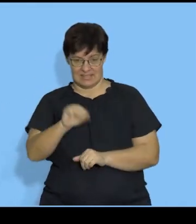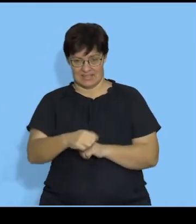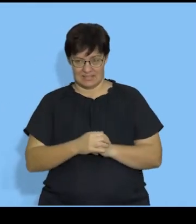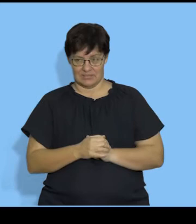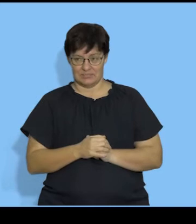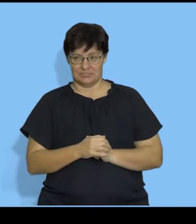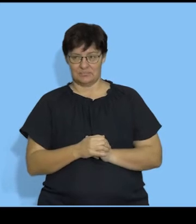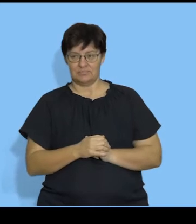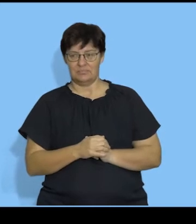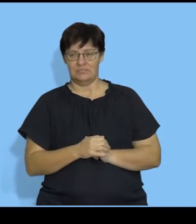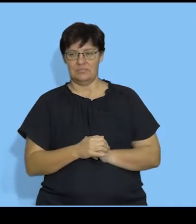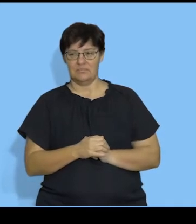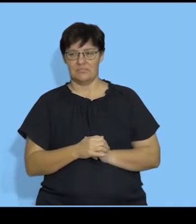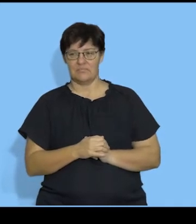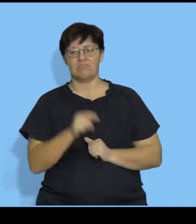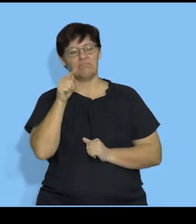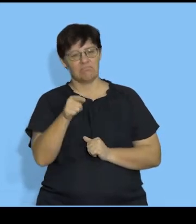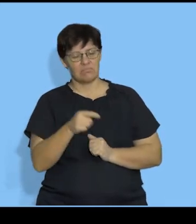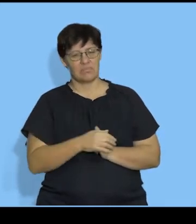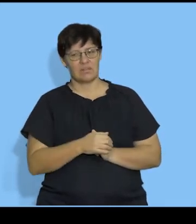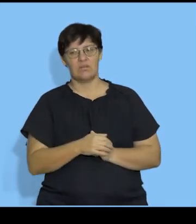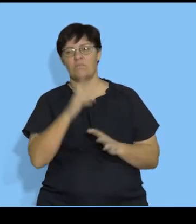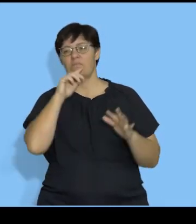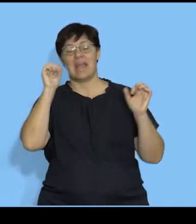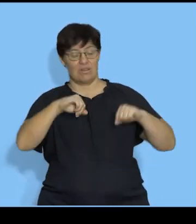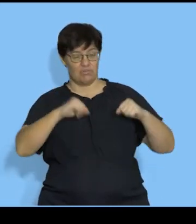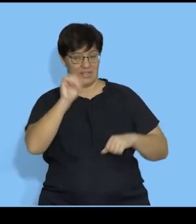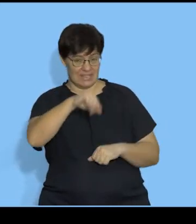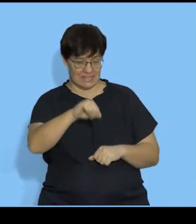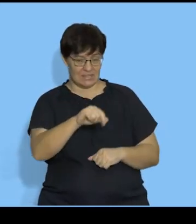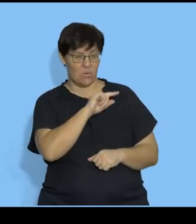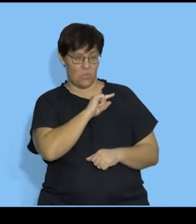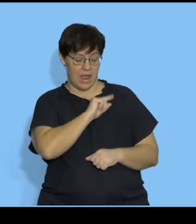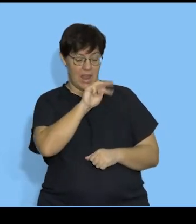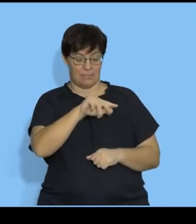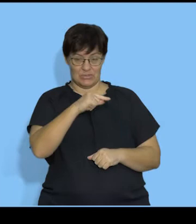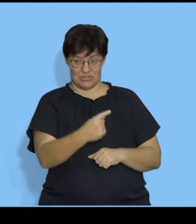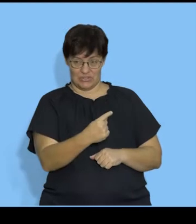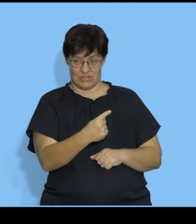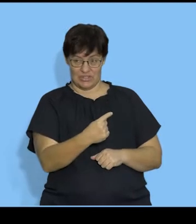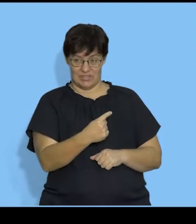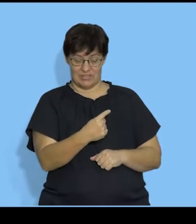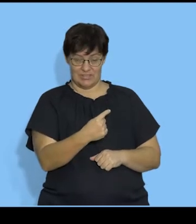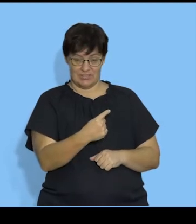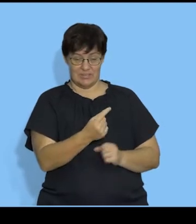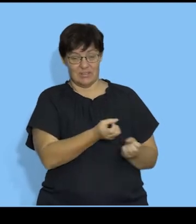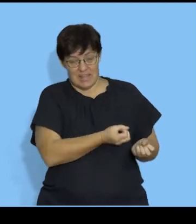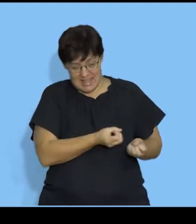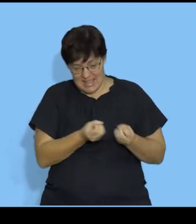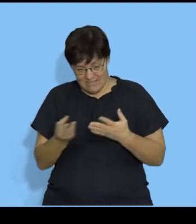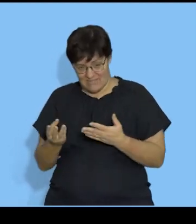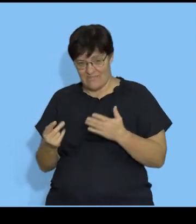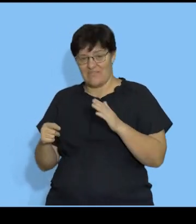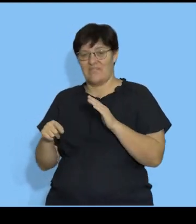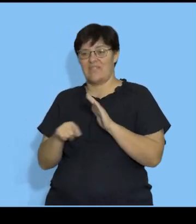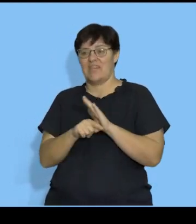Now, is this a redox reaction? We agree, because magnesium actually underwent oxidation to